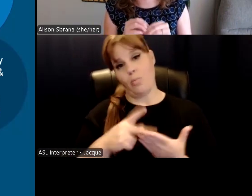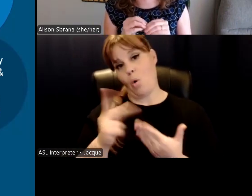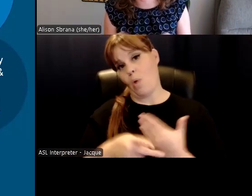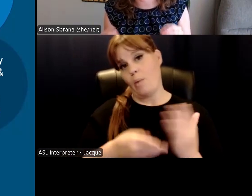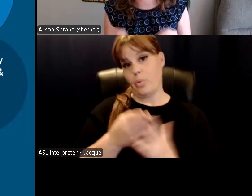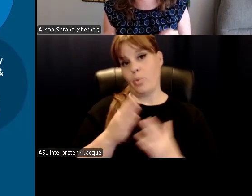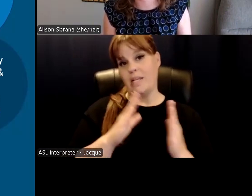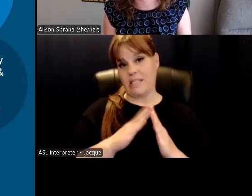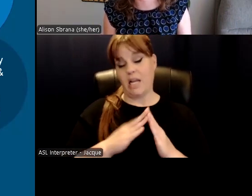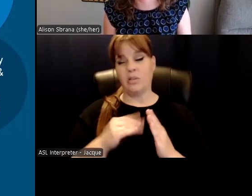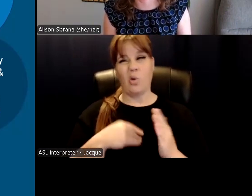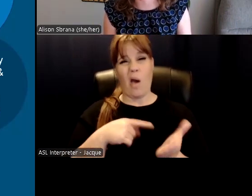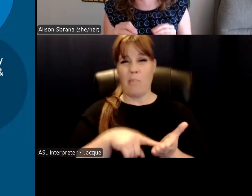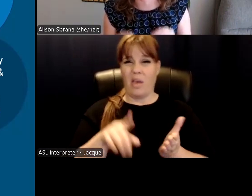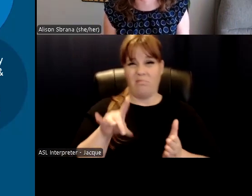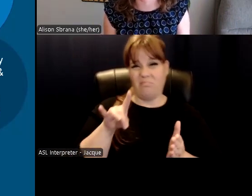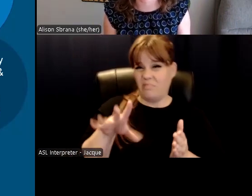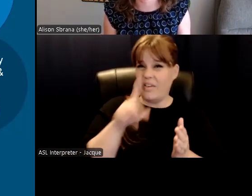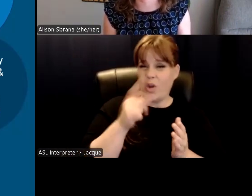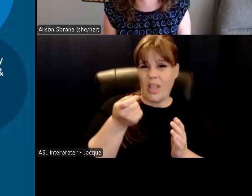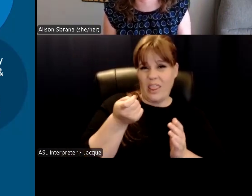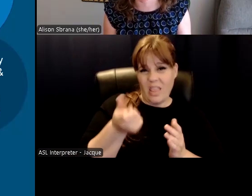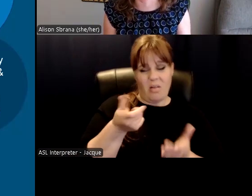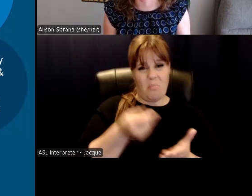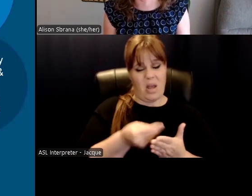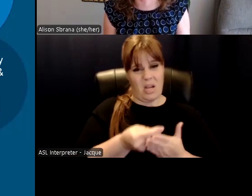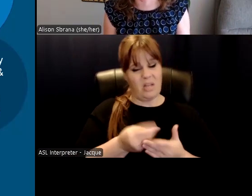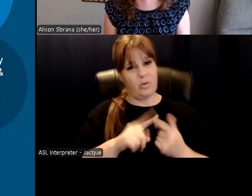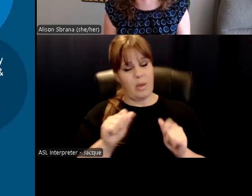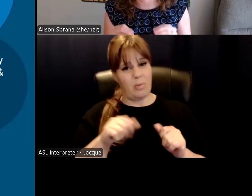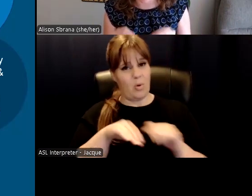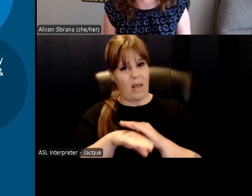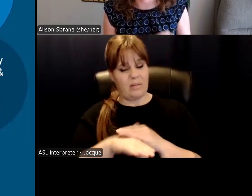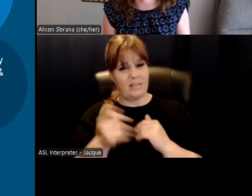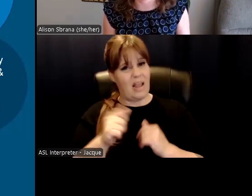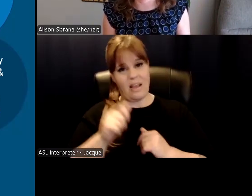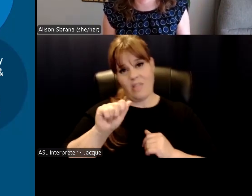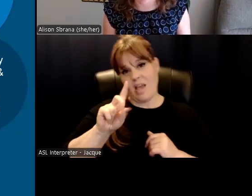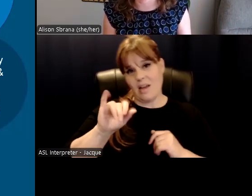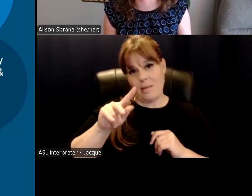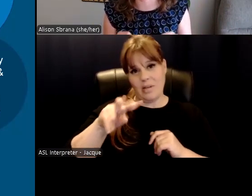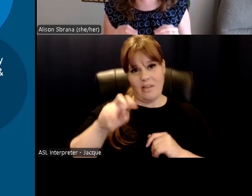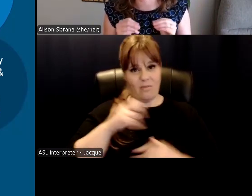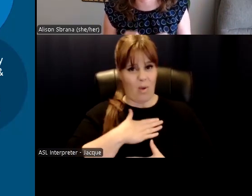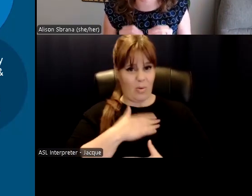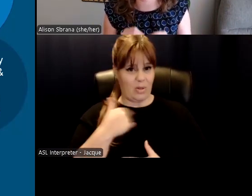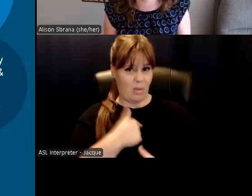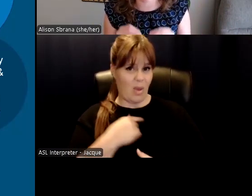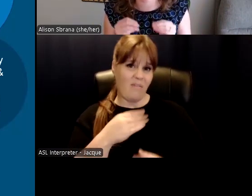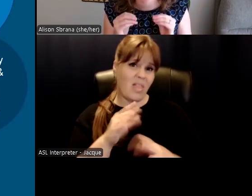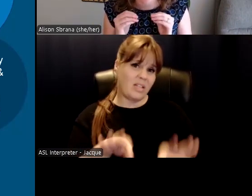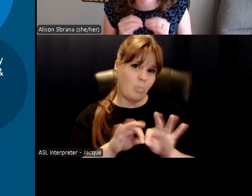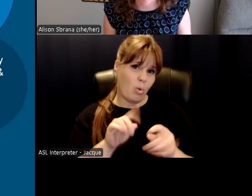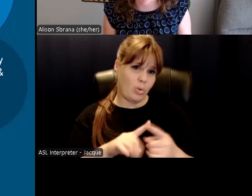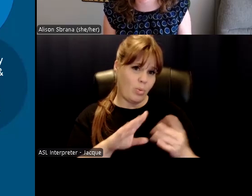I paid very little money to access all of the adaptive recreation that I have. And that's important for our community because many of